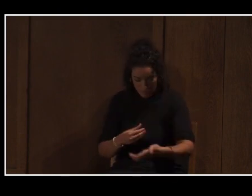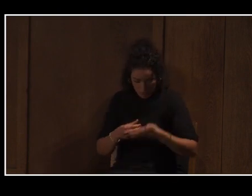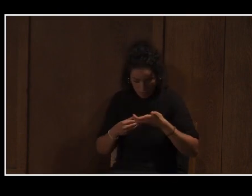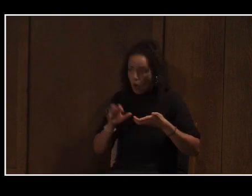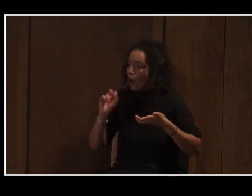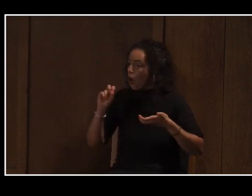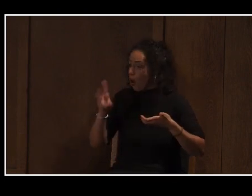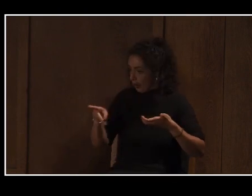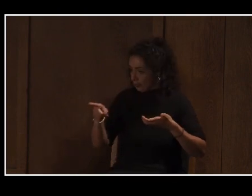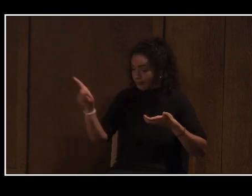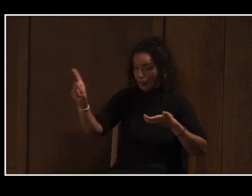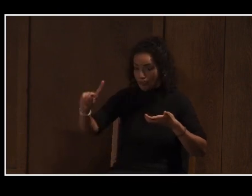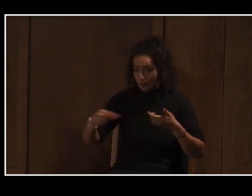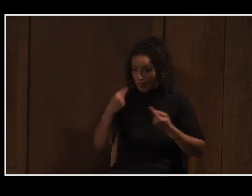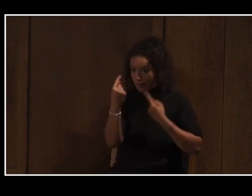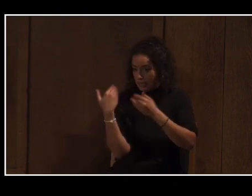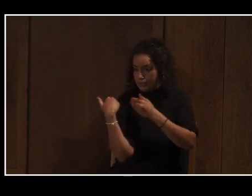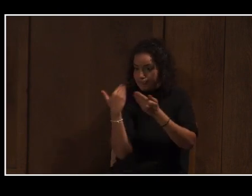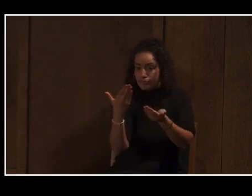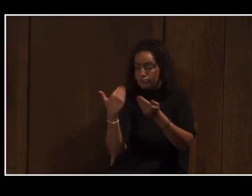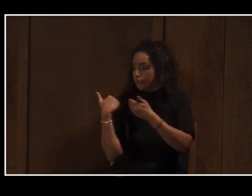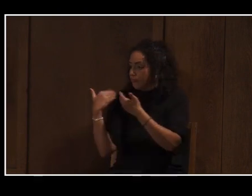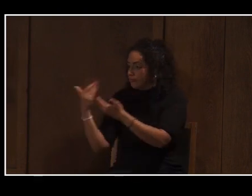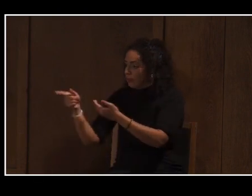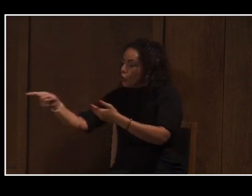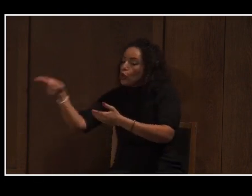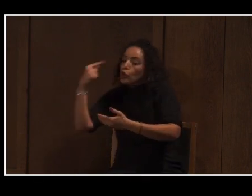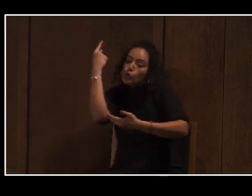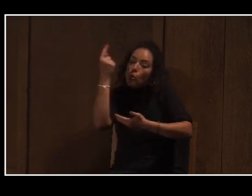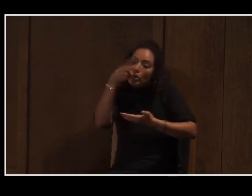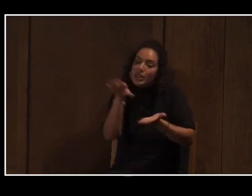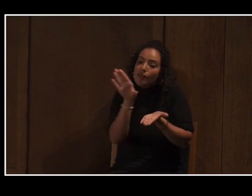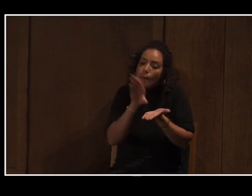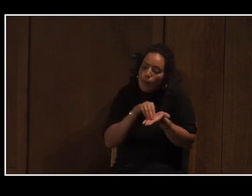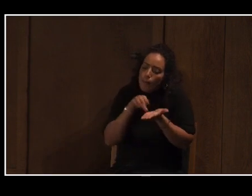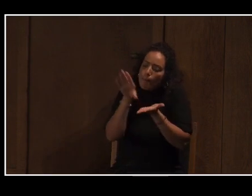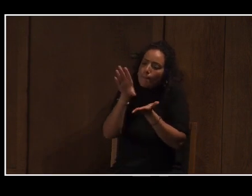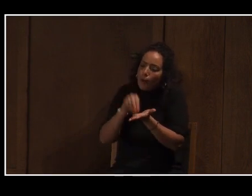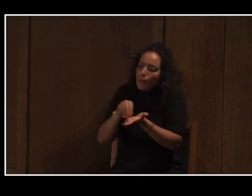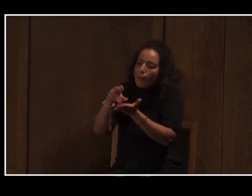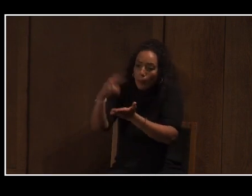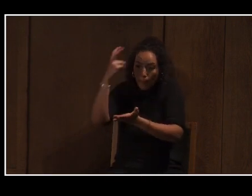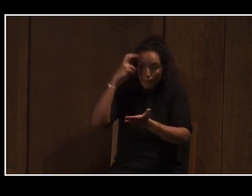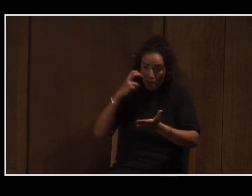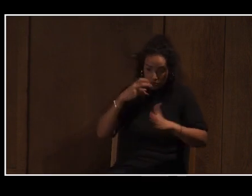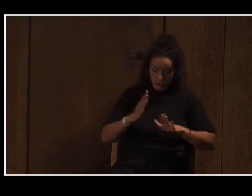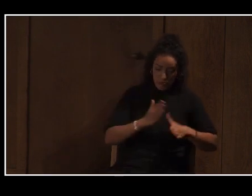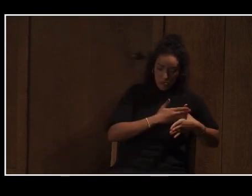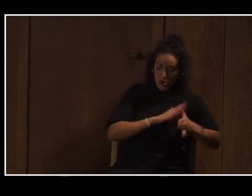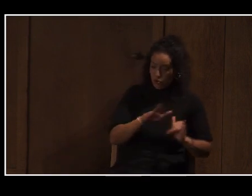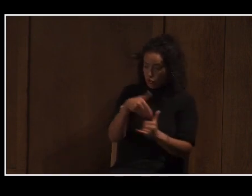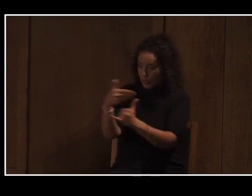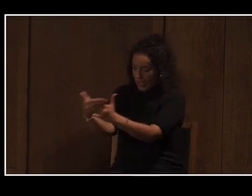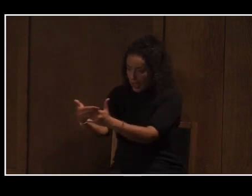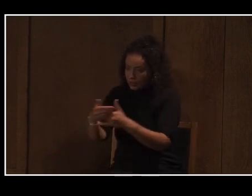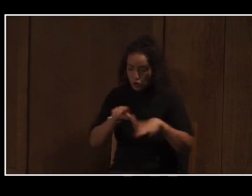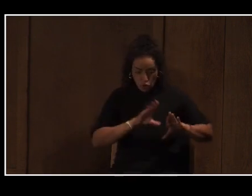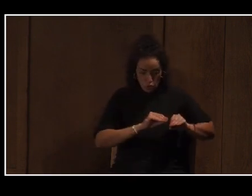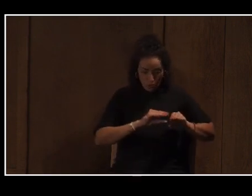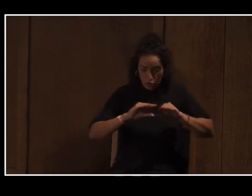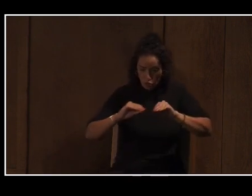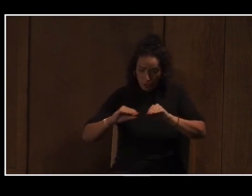people to map from beginning to end of the routes, and you will gain points. And then